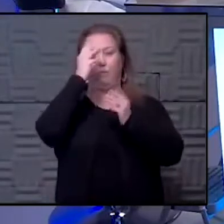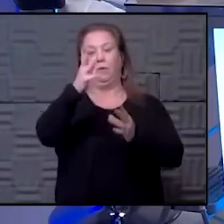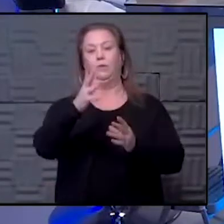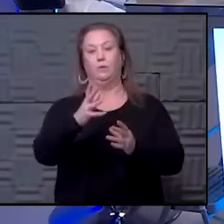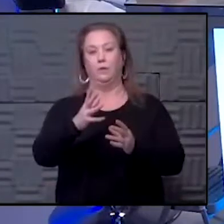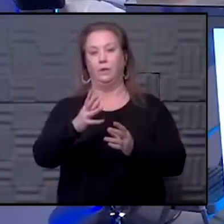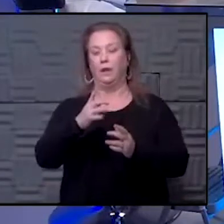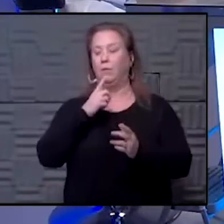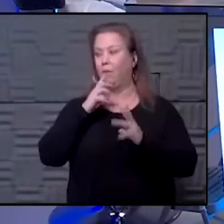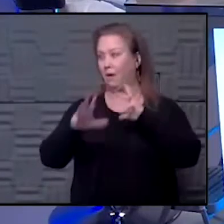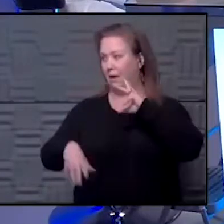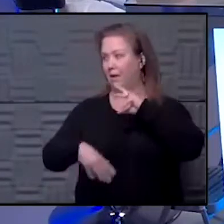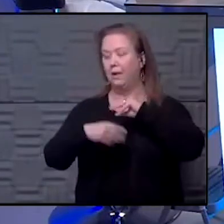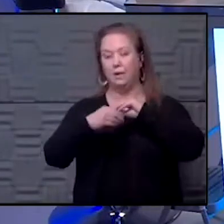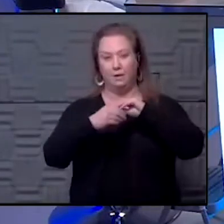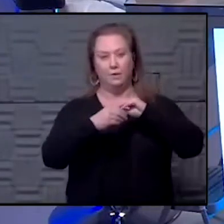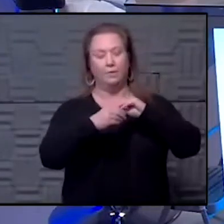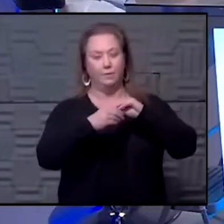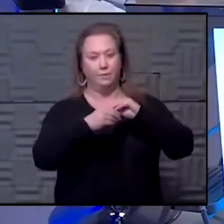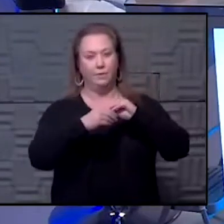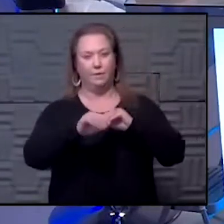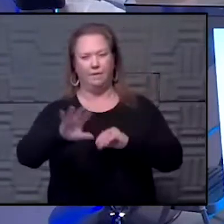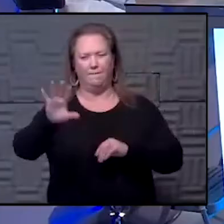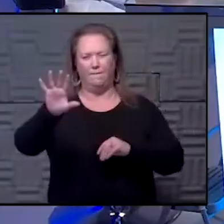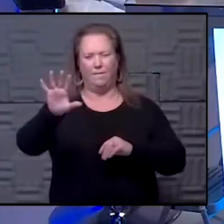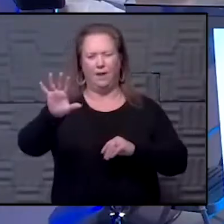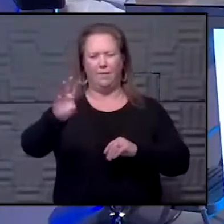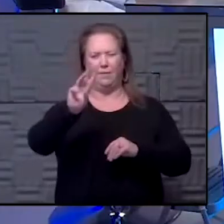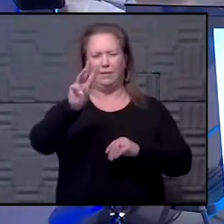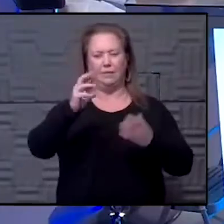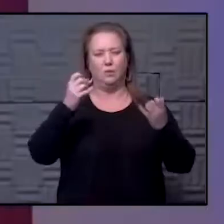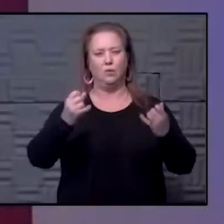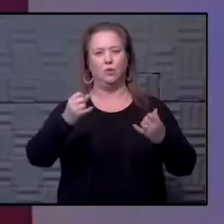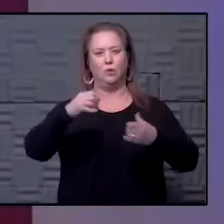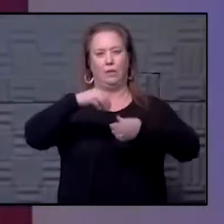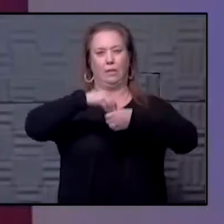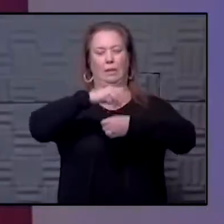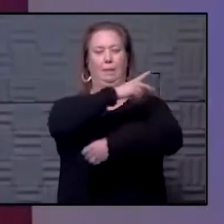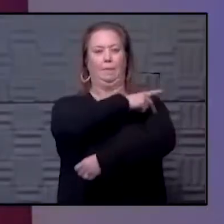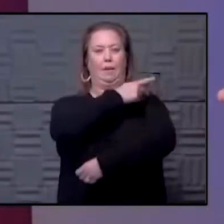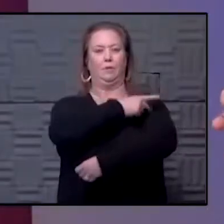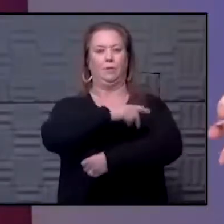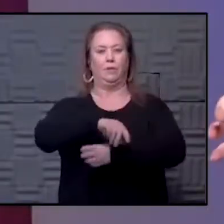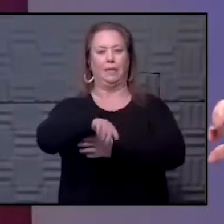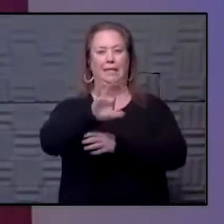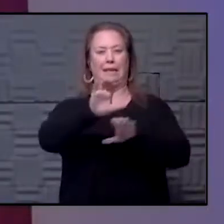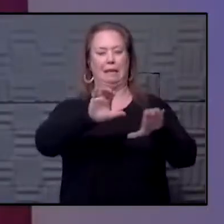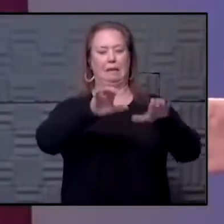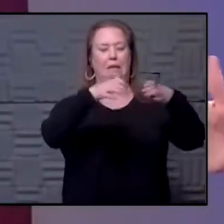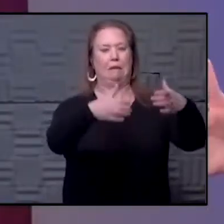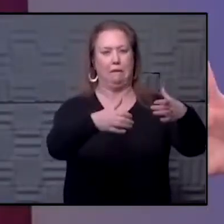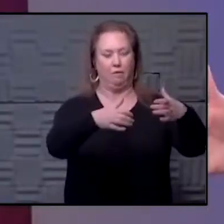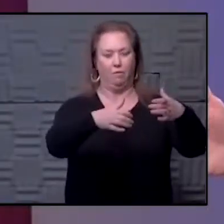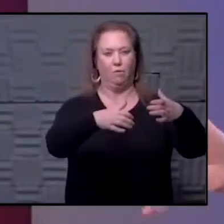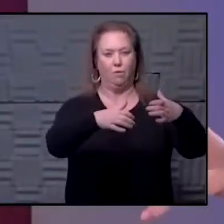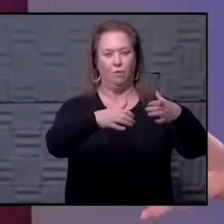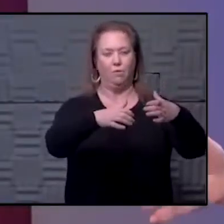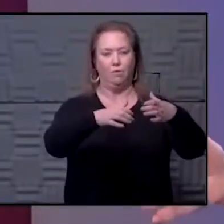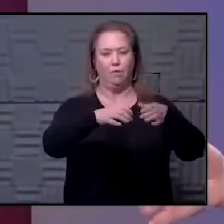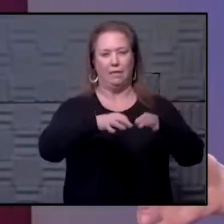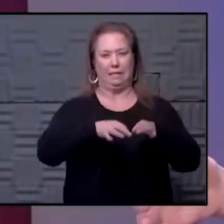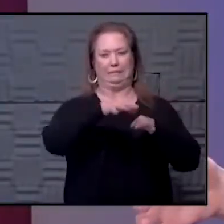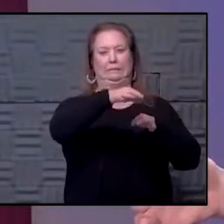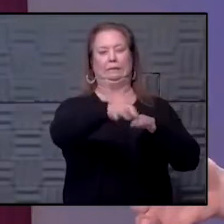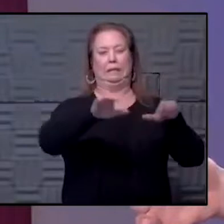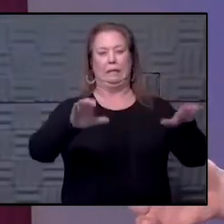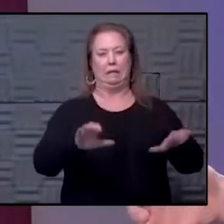say, go ahead. I was going to say that there is, I think, 5 or 6 of our current inpatients who are in that BMT category, so they are extended in